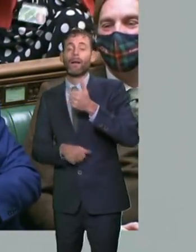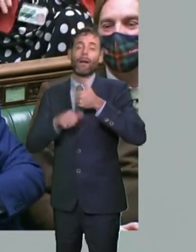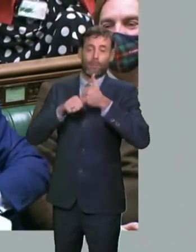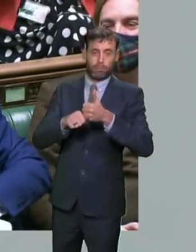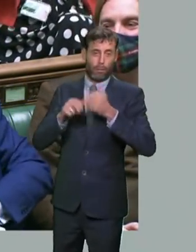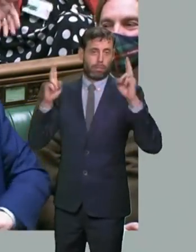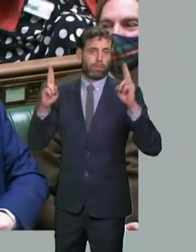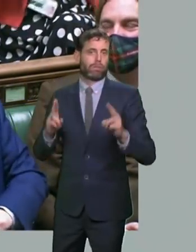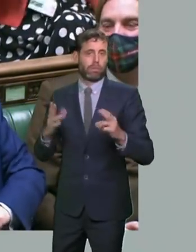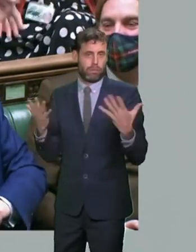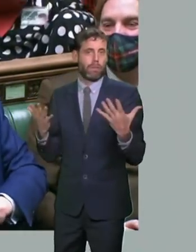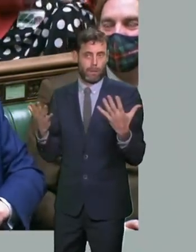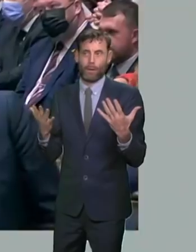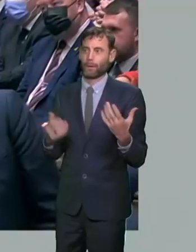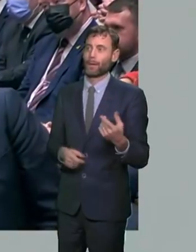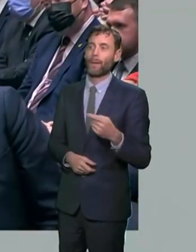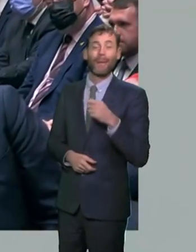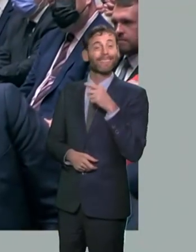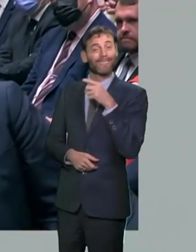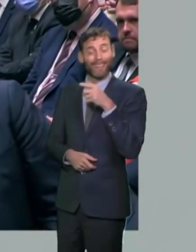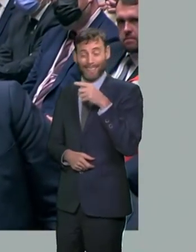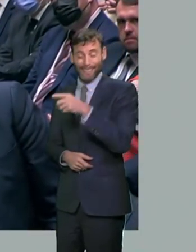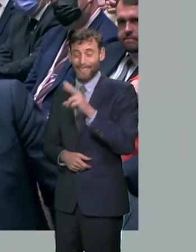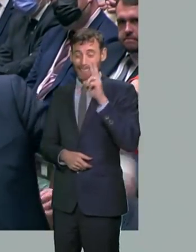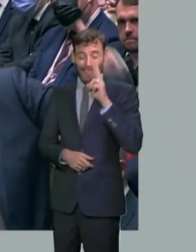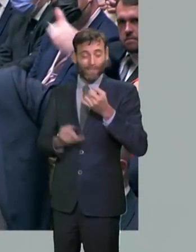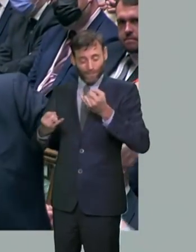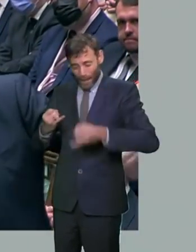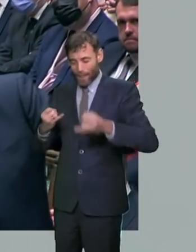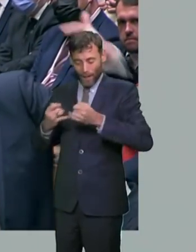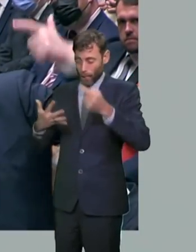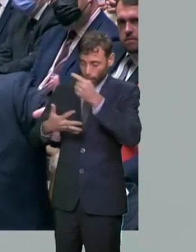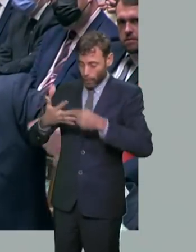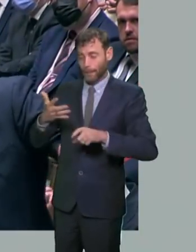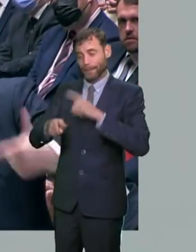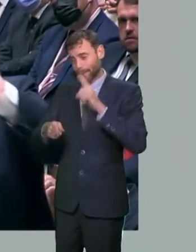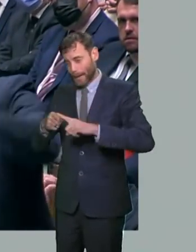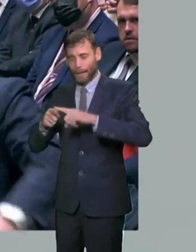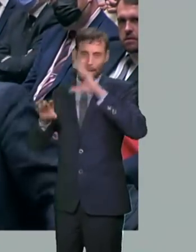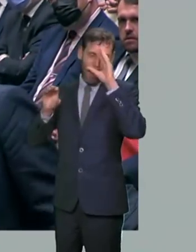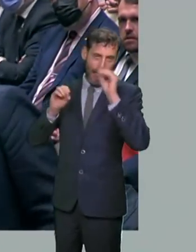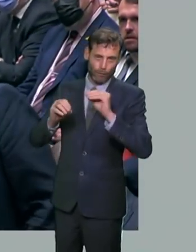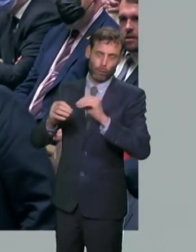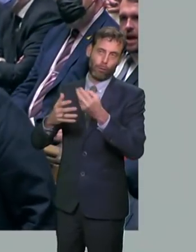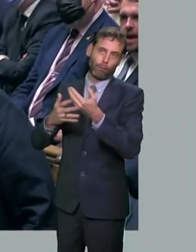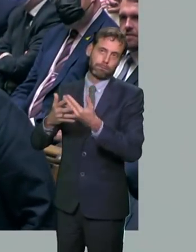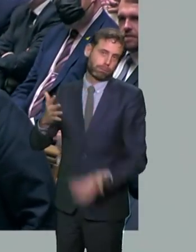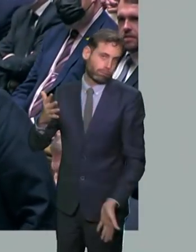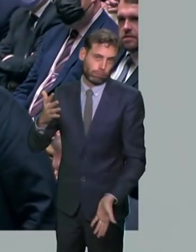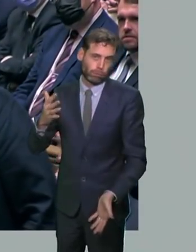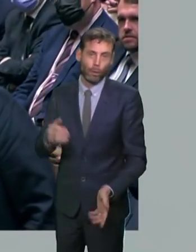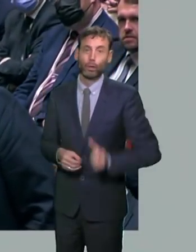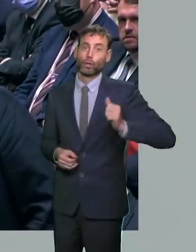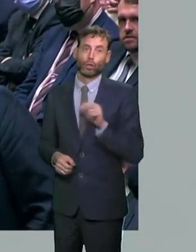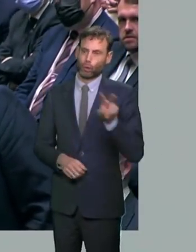falling in the polls. And considering their manifold failures on tax, on education, and all the things the people of